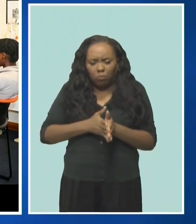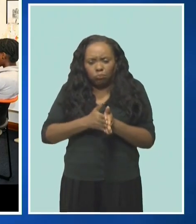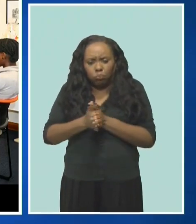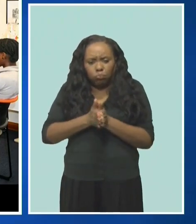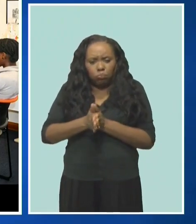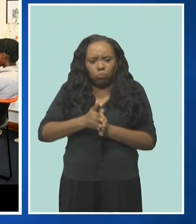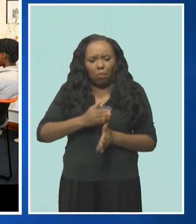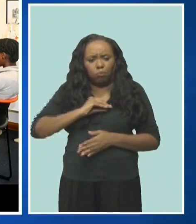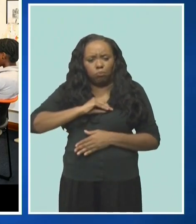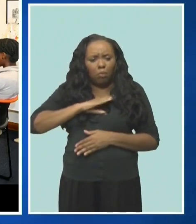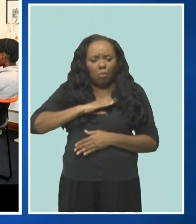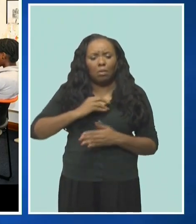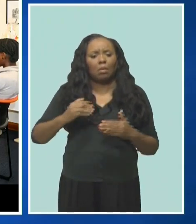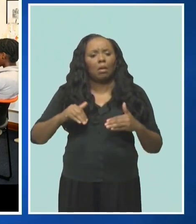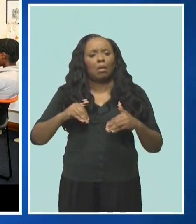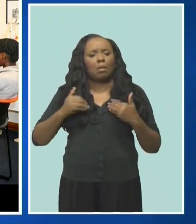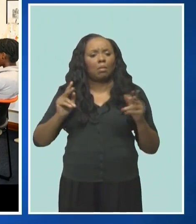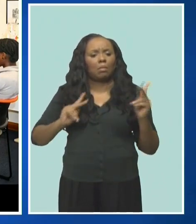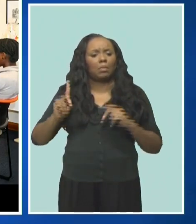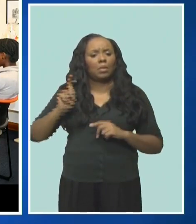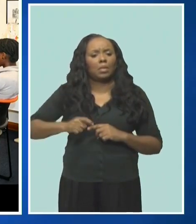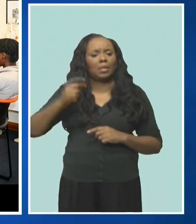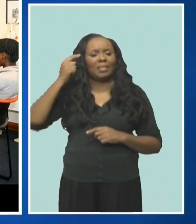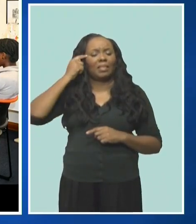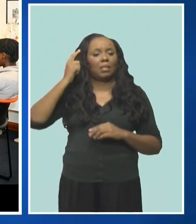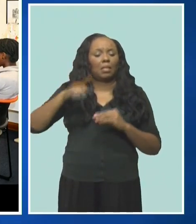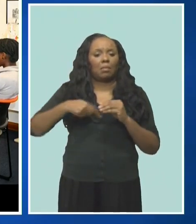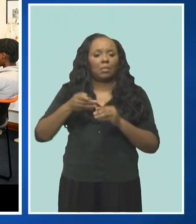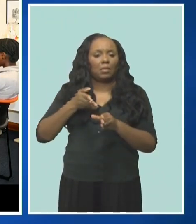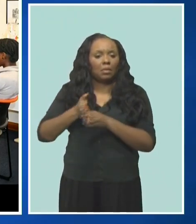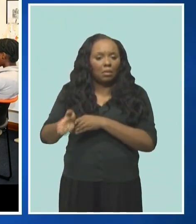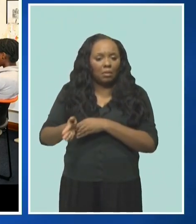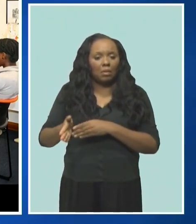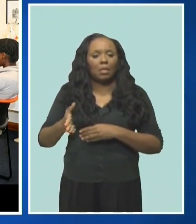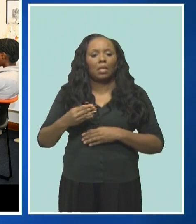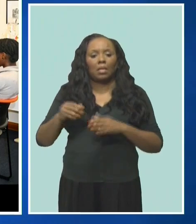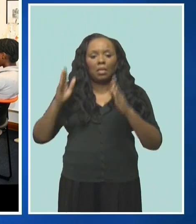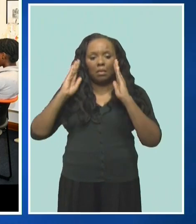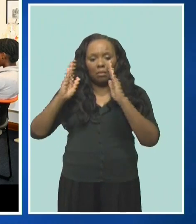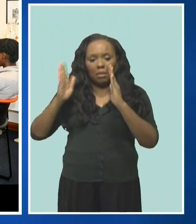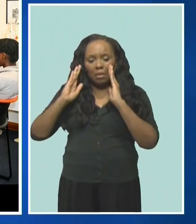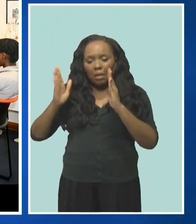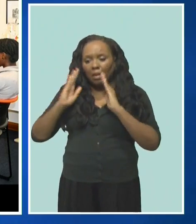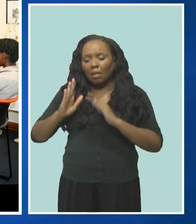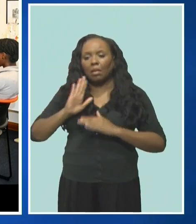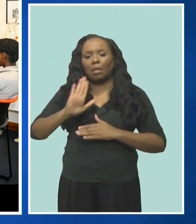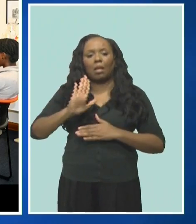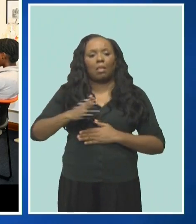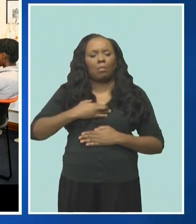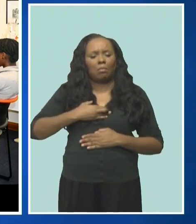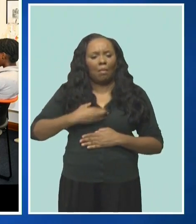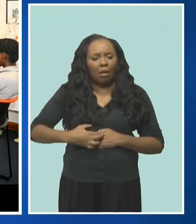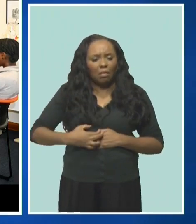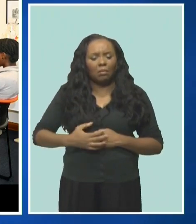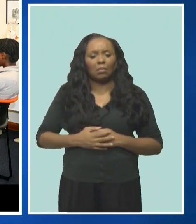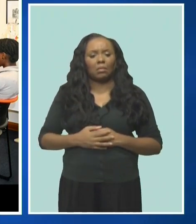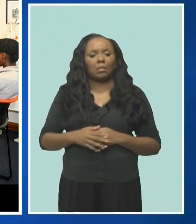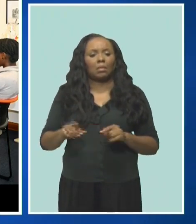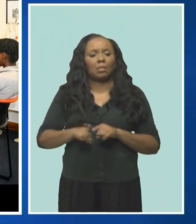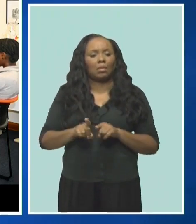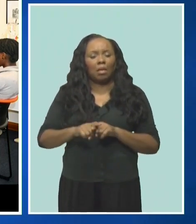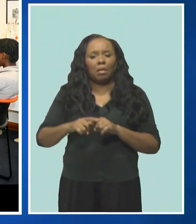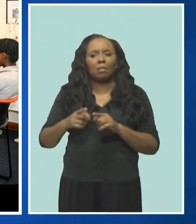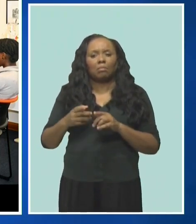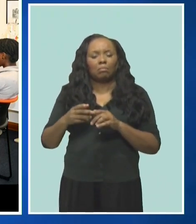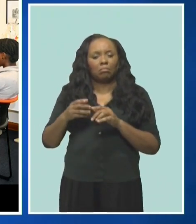advised the young people to start to think about their future careers, paying attention to what they were passionate about. He also gave them a peek into